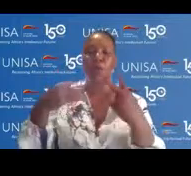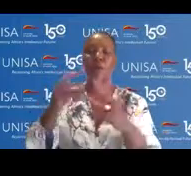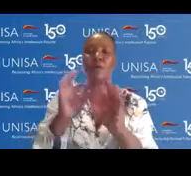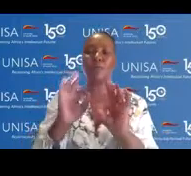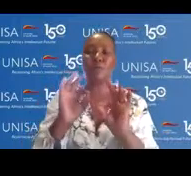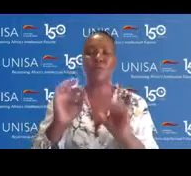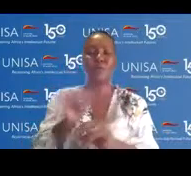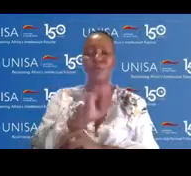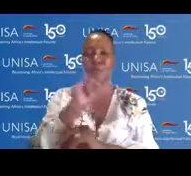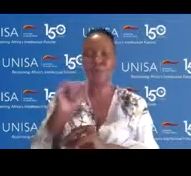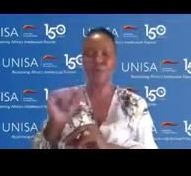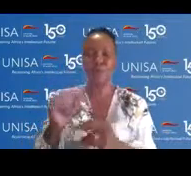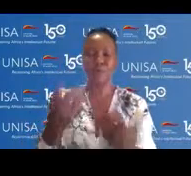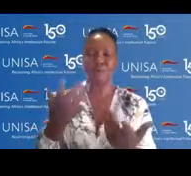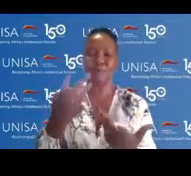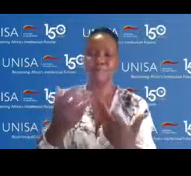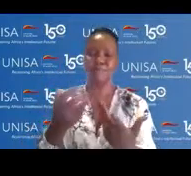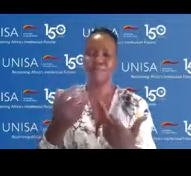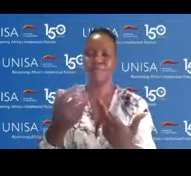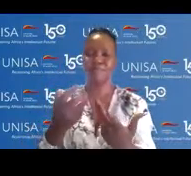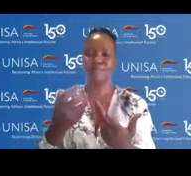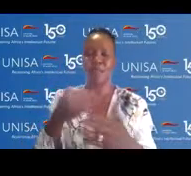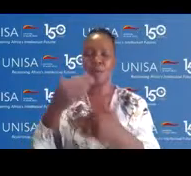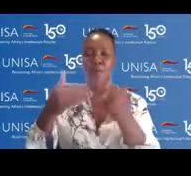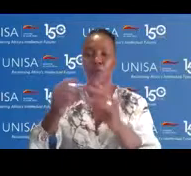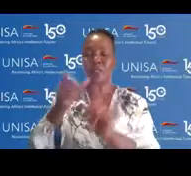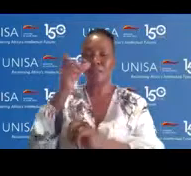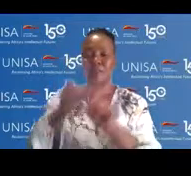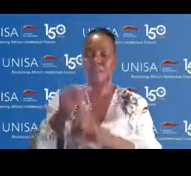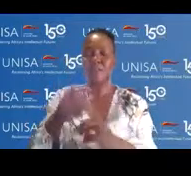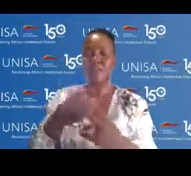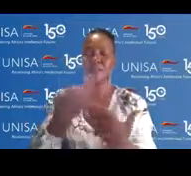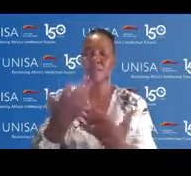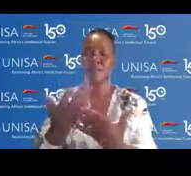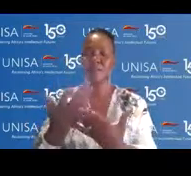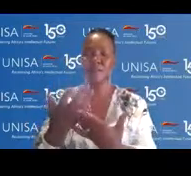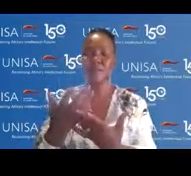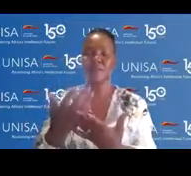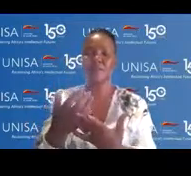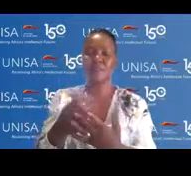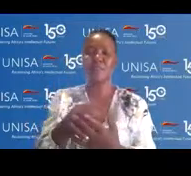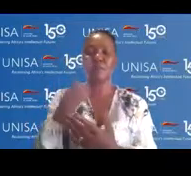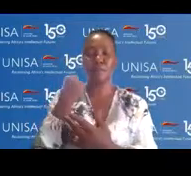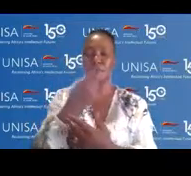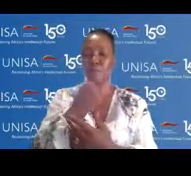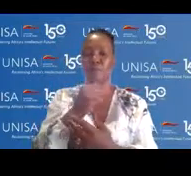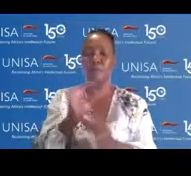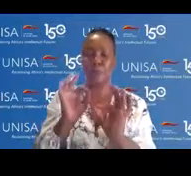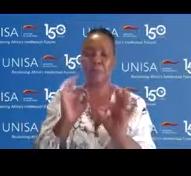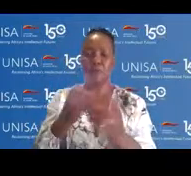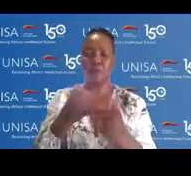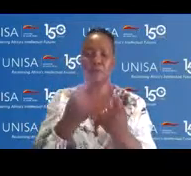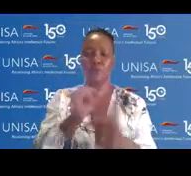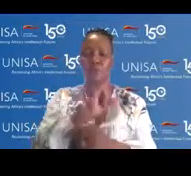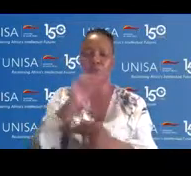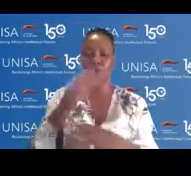Ryzen processor, also AMD, beautiful. It will do the job. It will run very